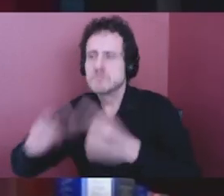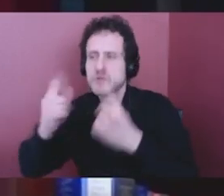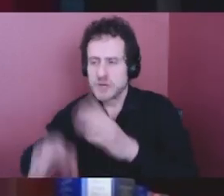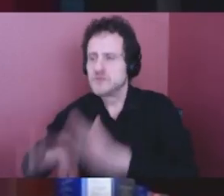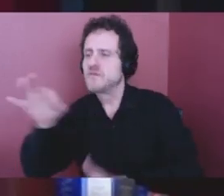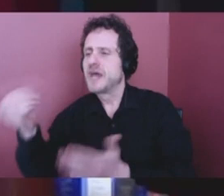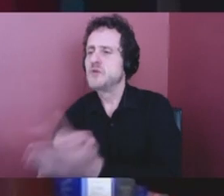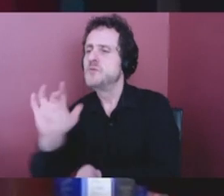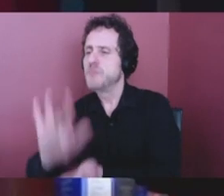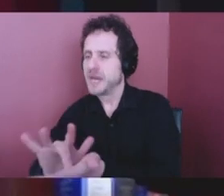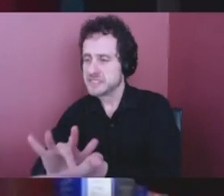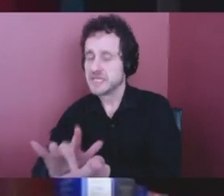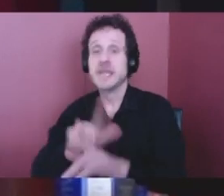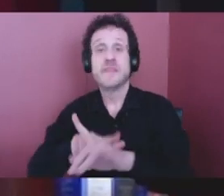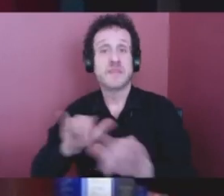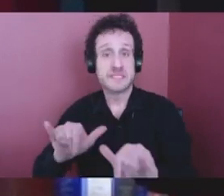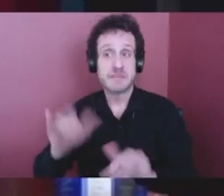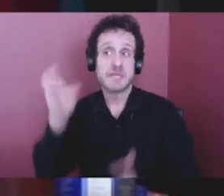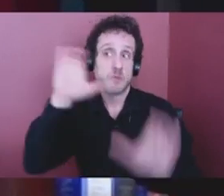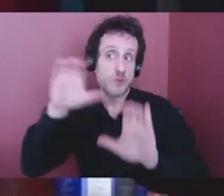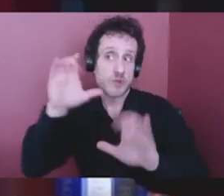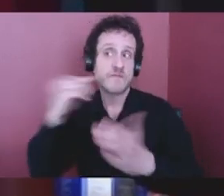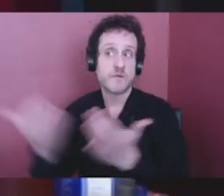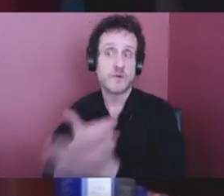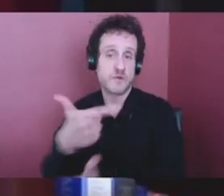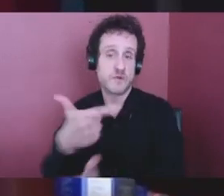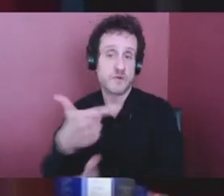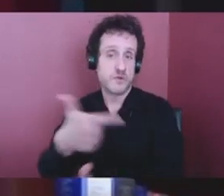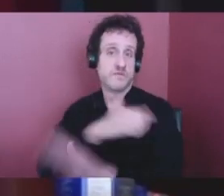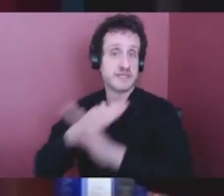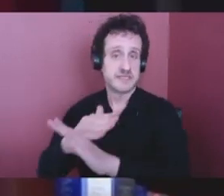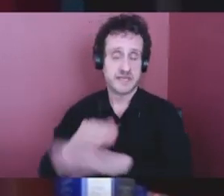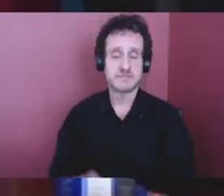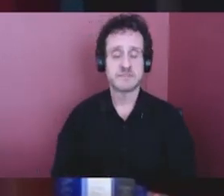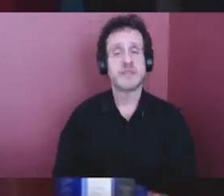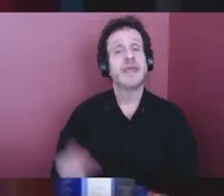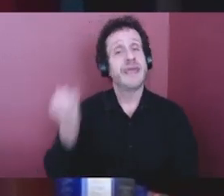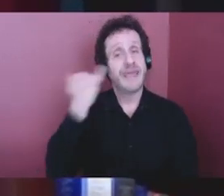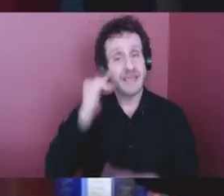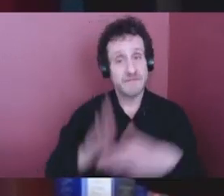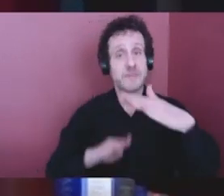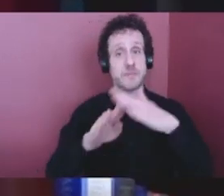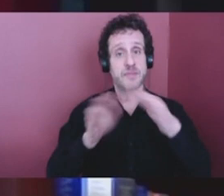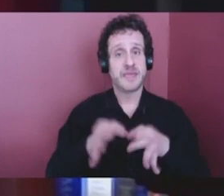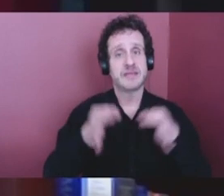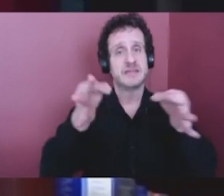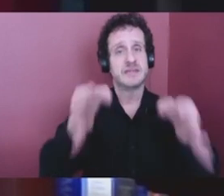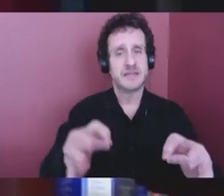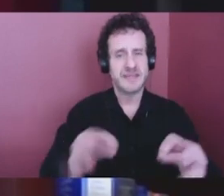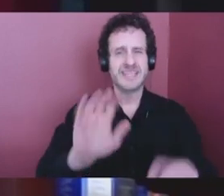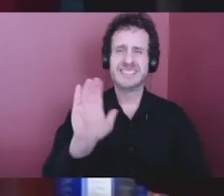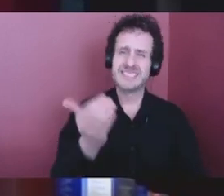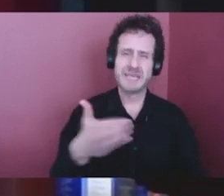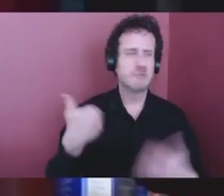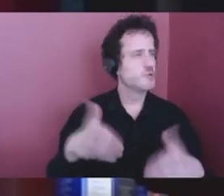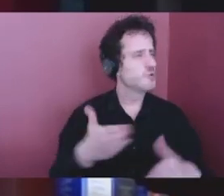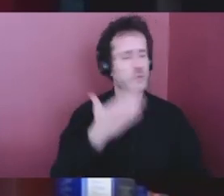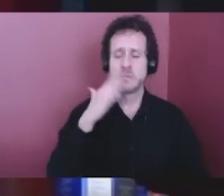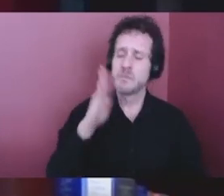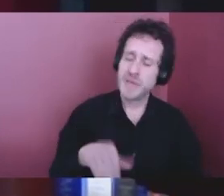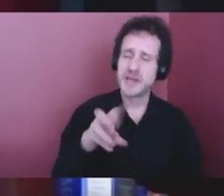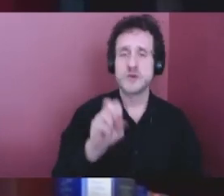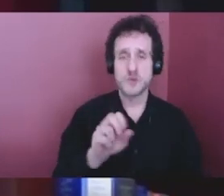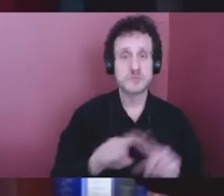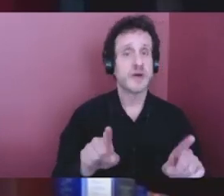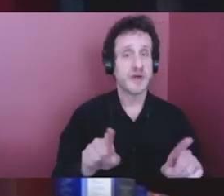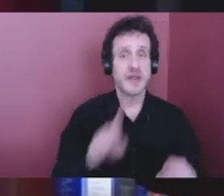and therefore to a longer time frame might not sound like good news to some, but I promise you, it is